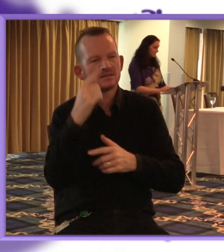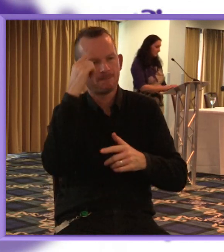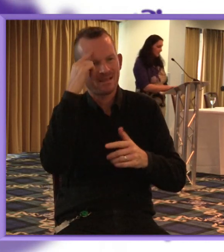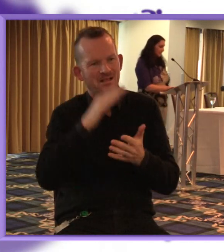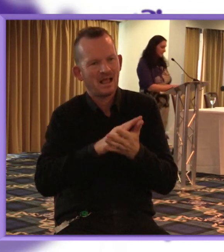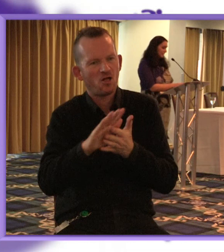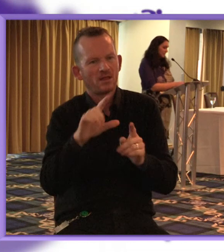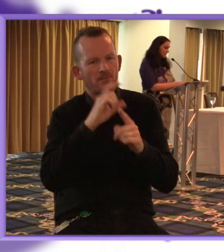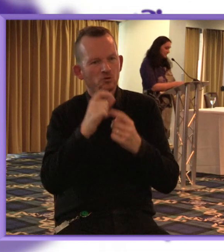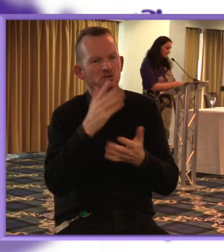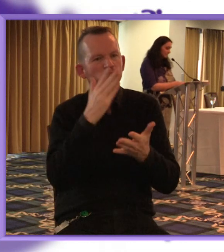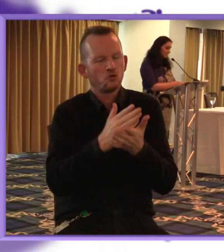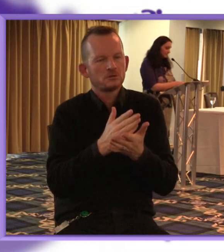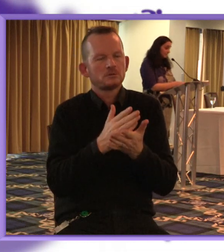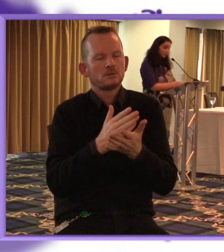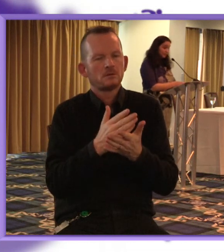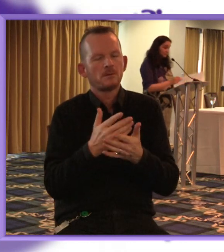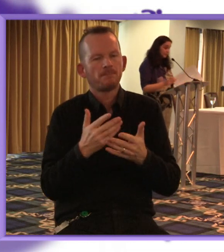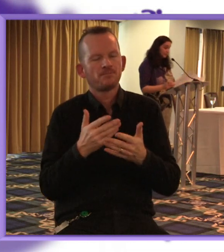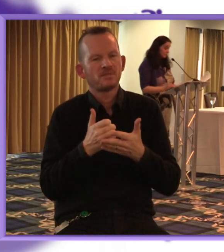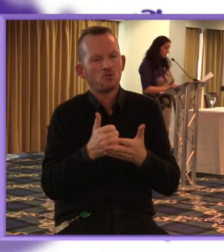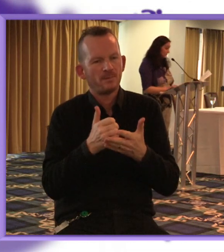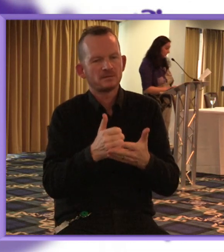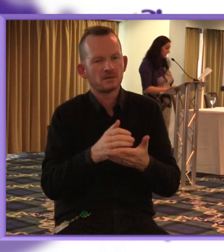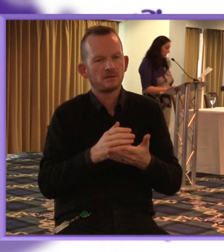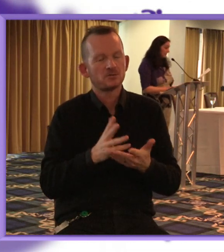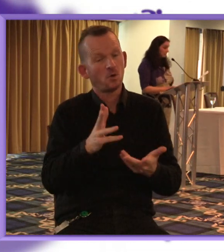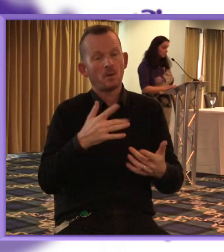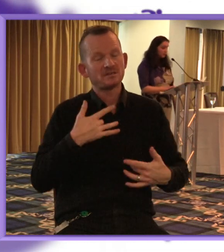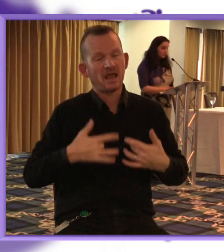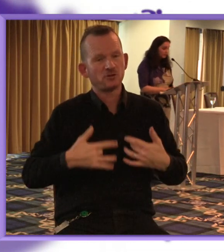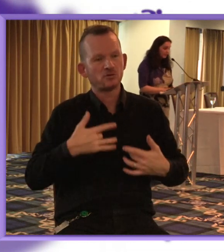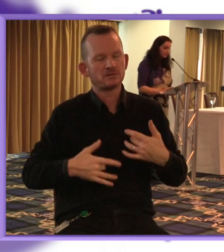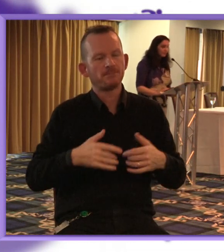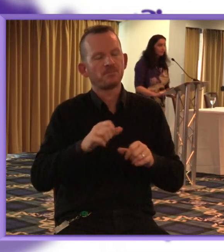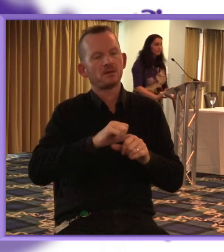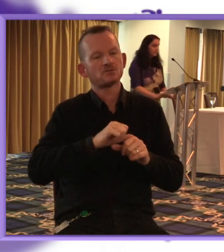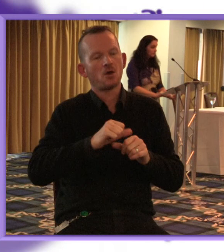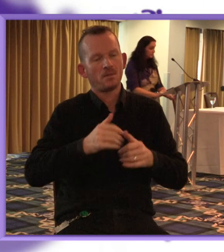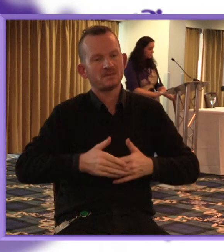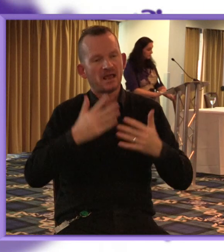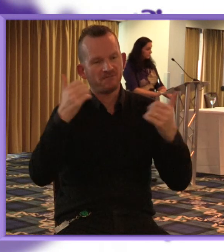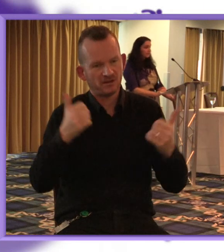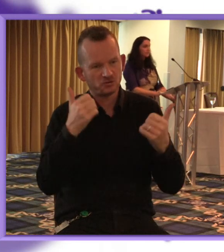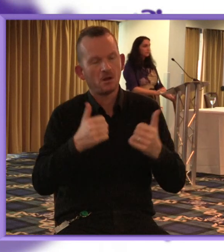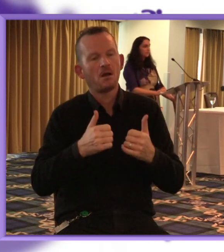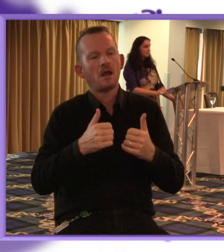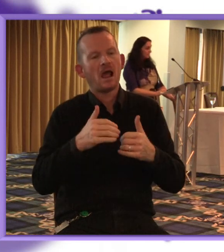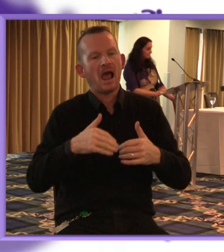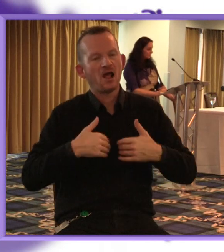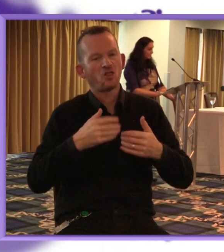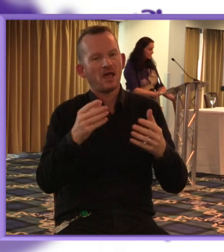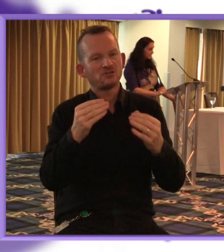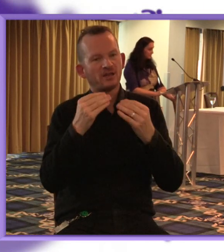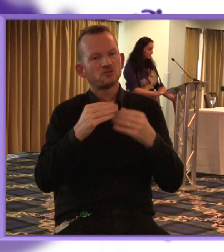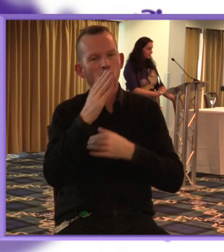trusts. So yeah, it was interesting. So following the day, Health Education North West invited